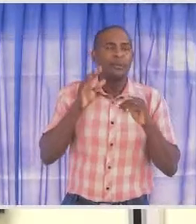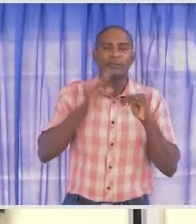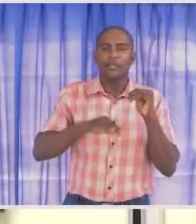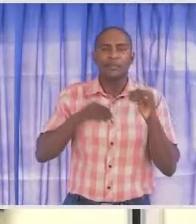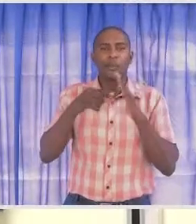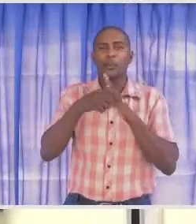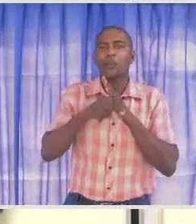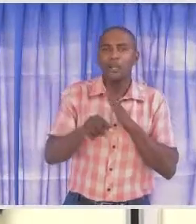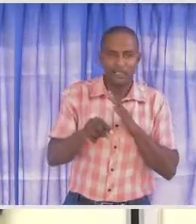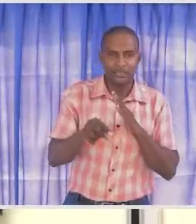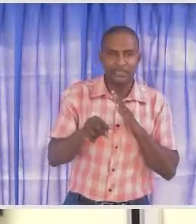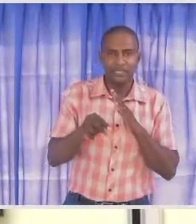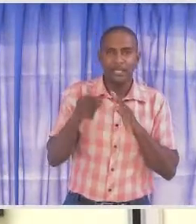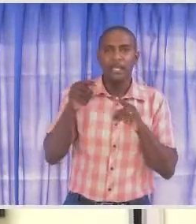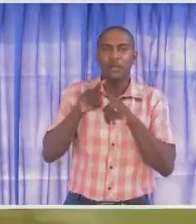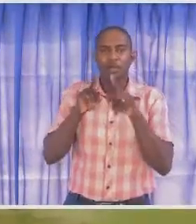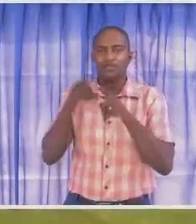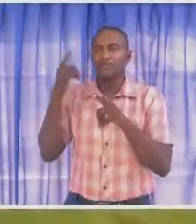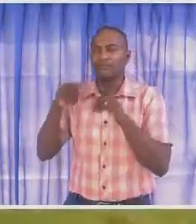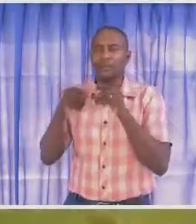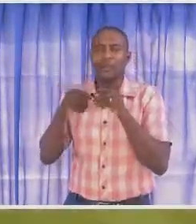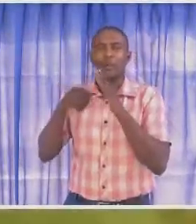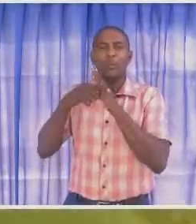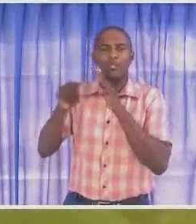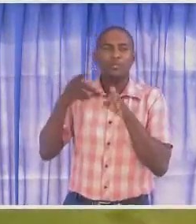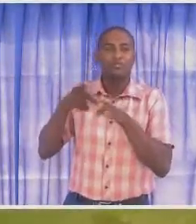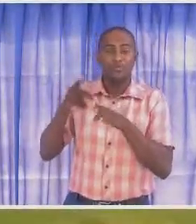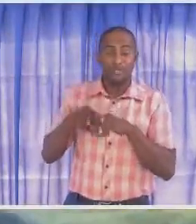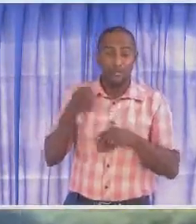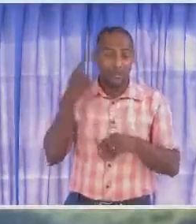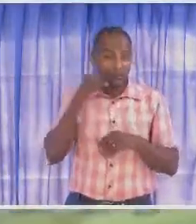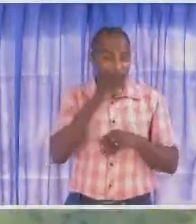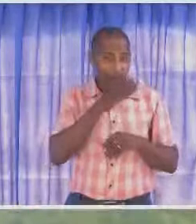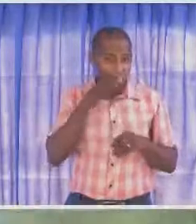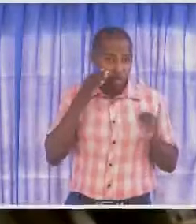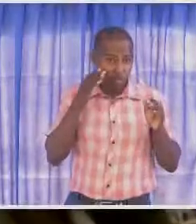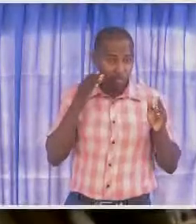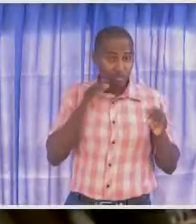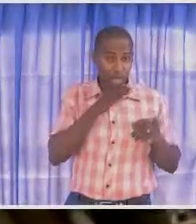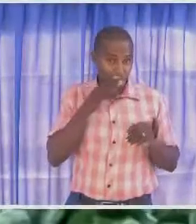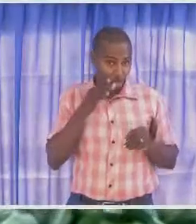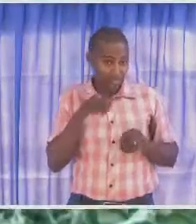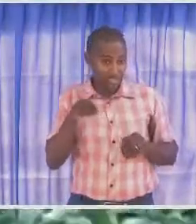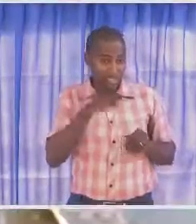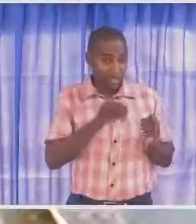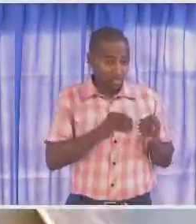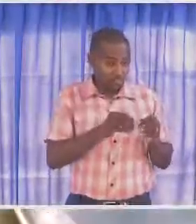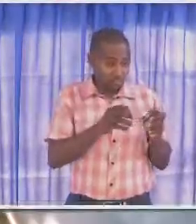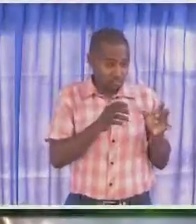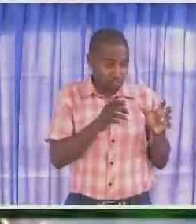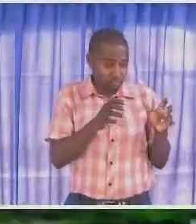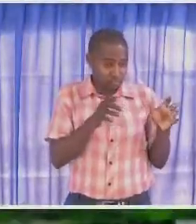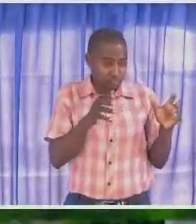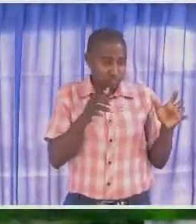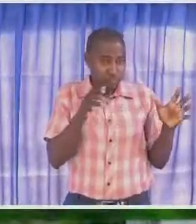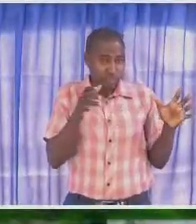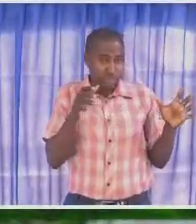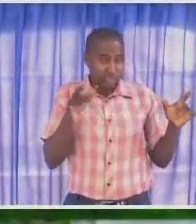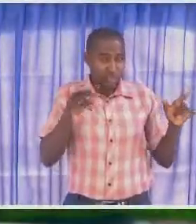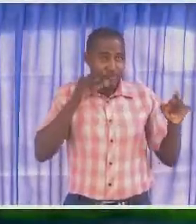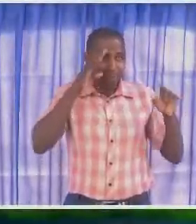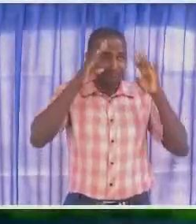quality of its professionals. For agriculture to grow, to modernize, to